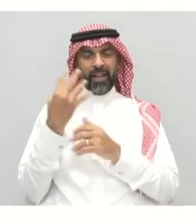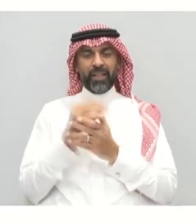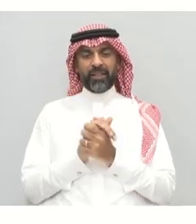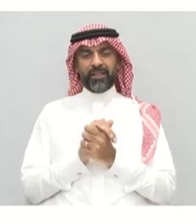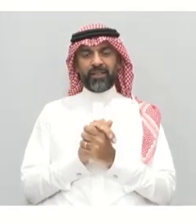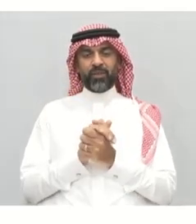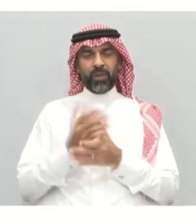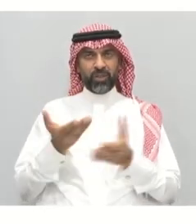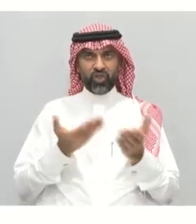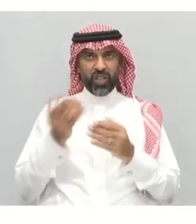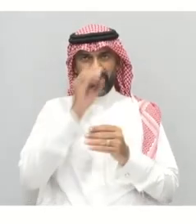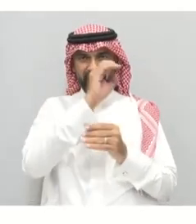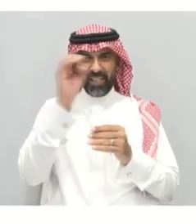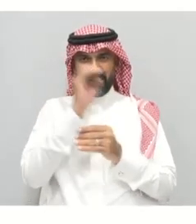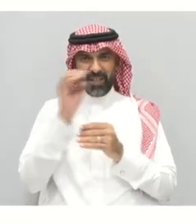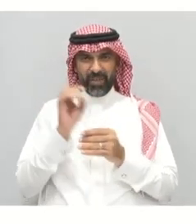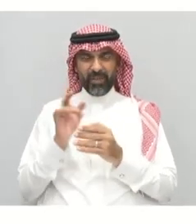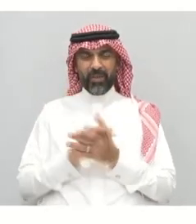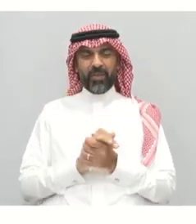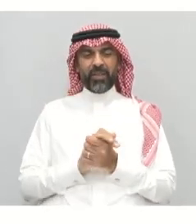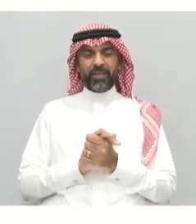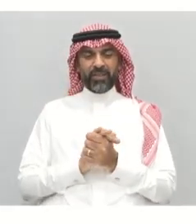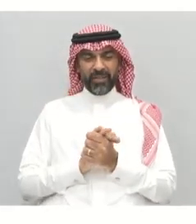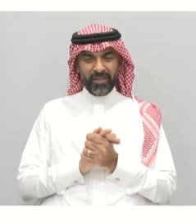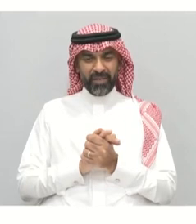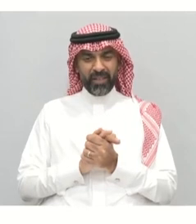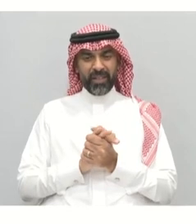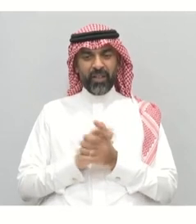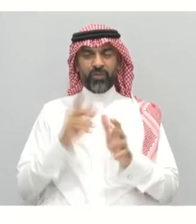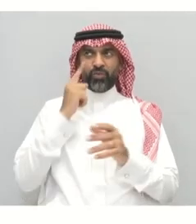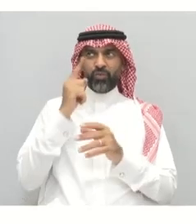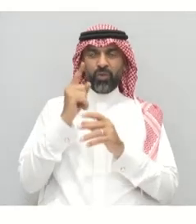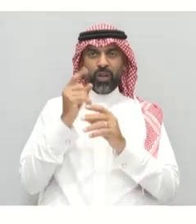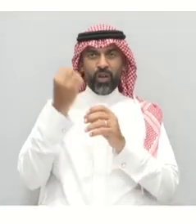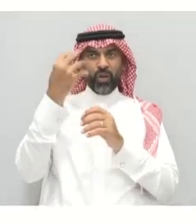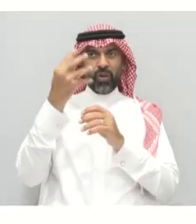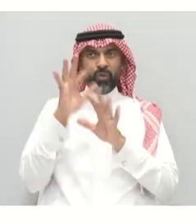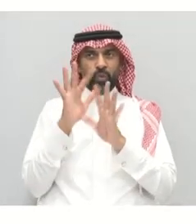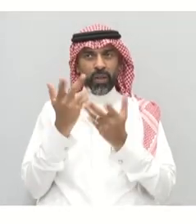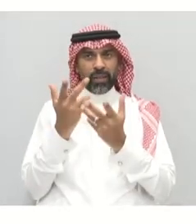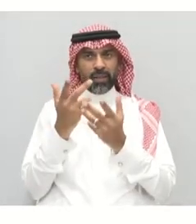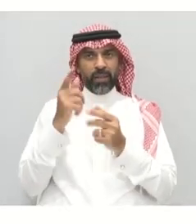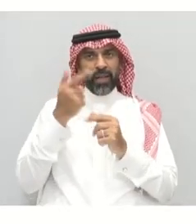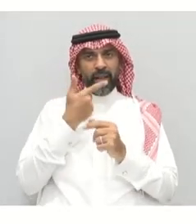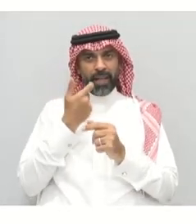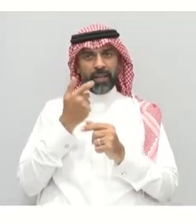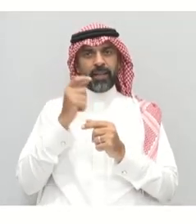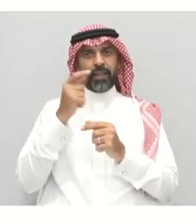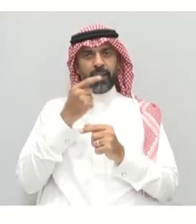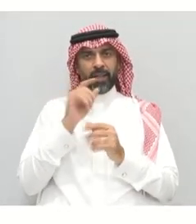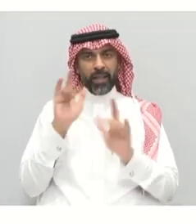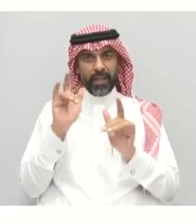a red light chant, and also we practiced saying if traffic light signal is red, green, or